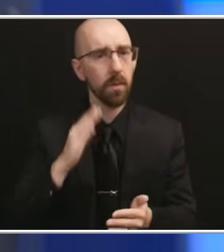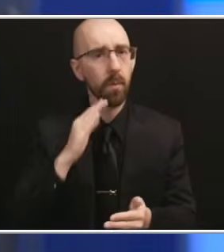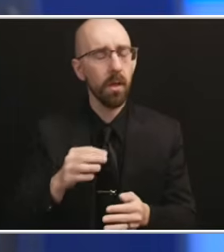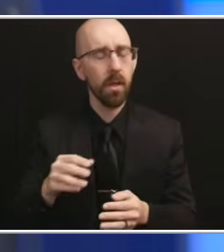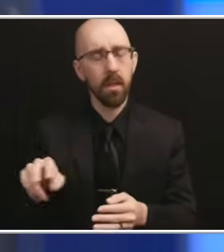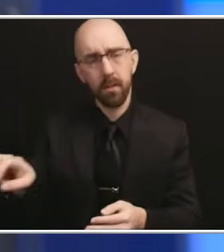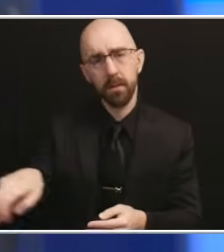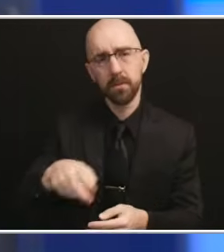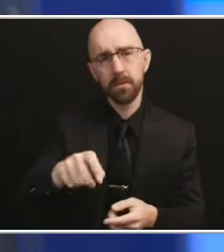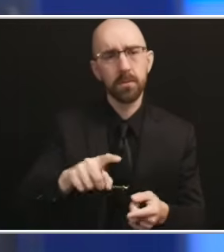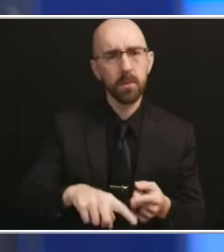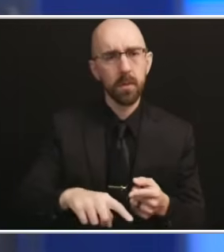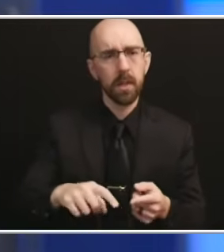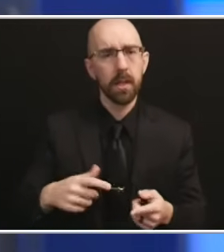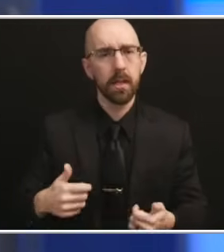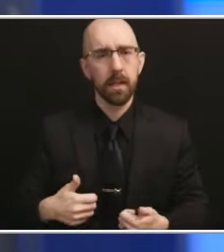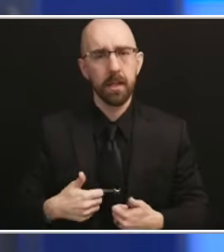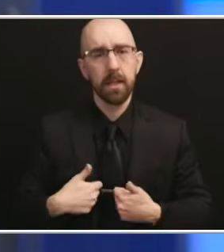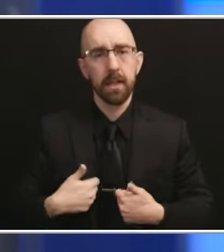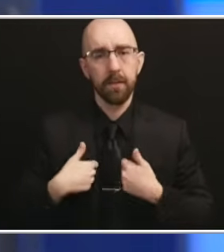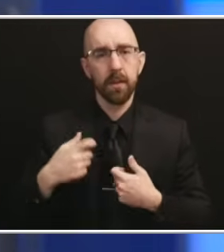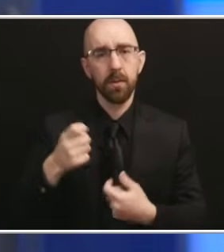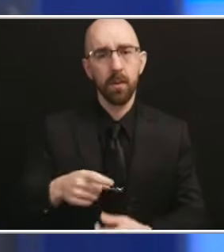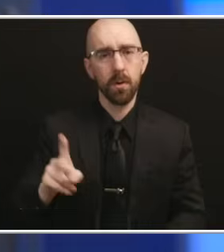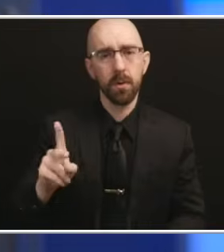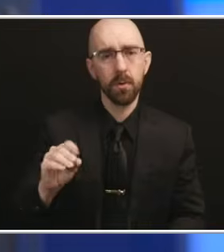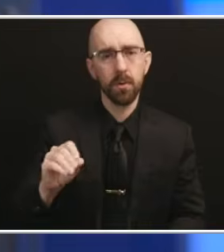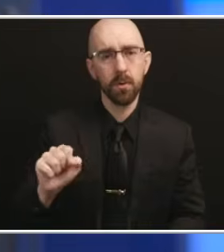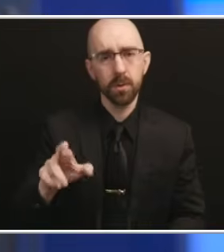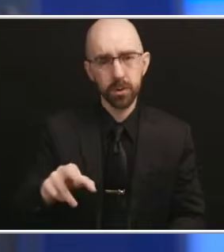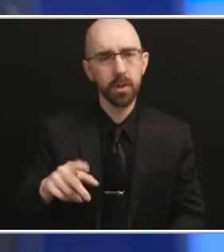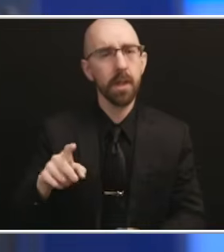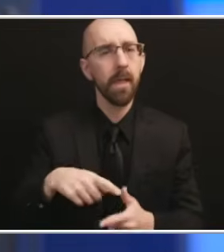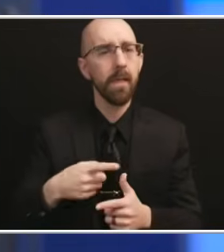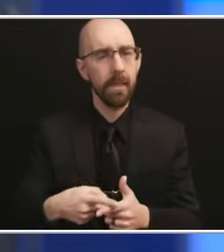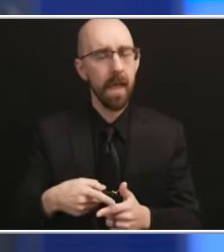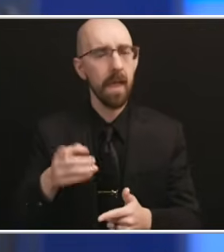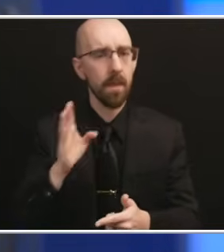Emily Kuser, and then then you're going to be the